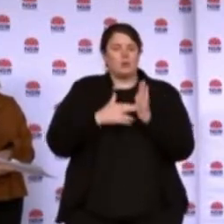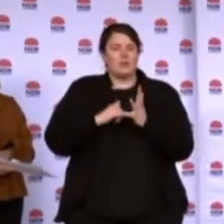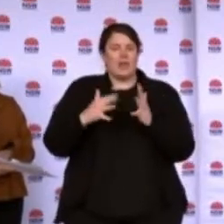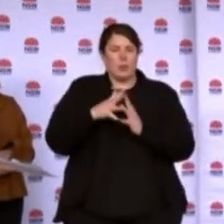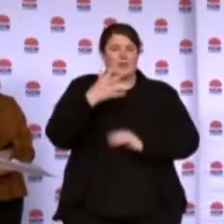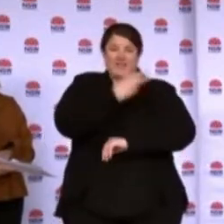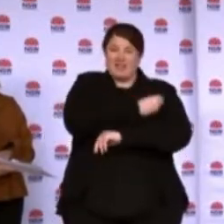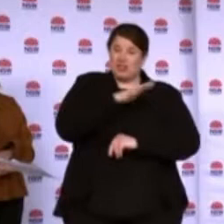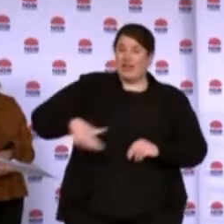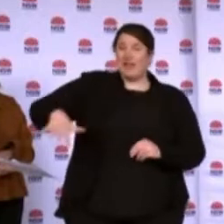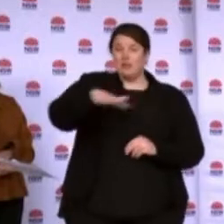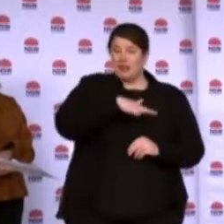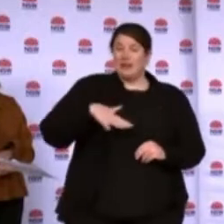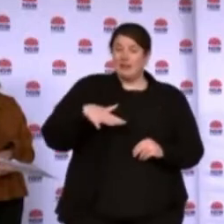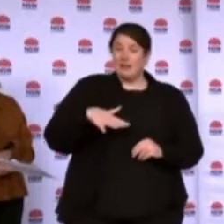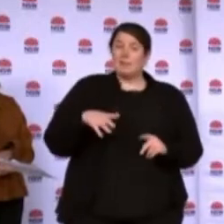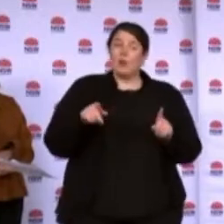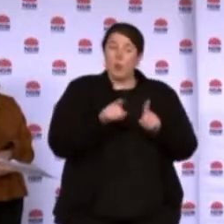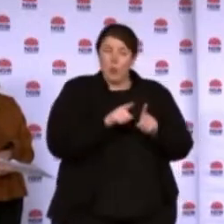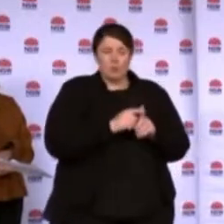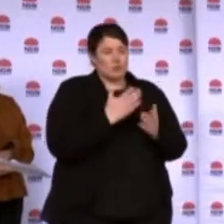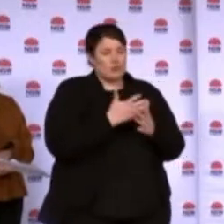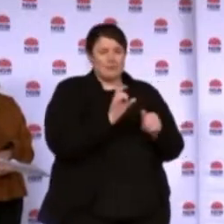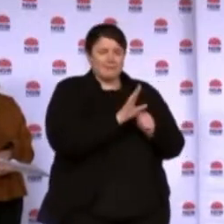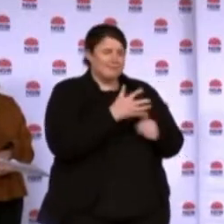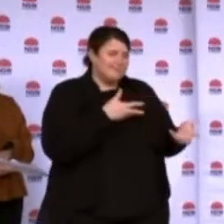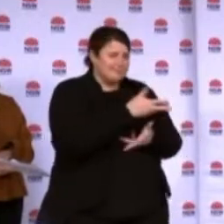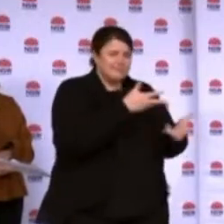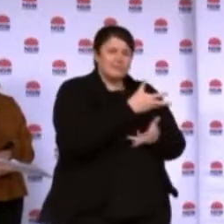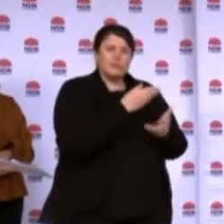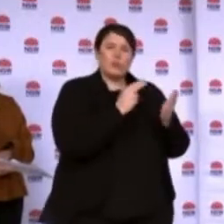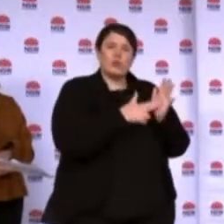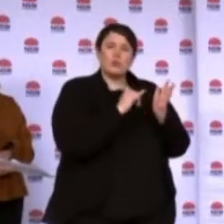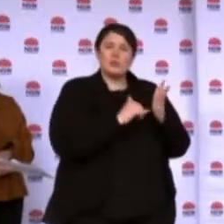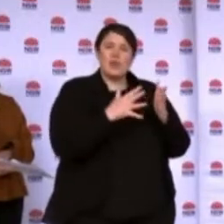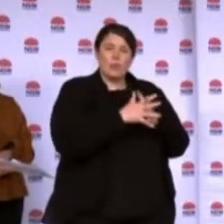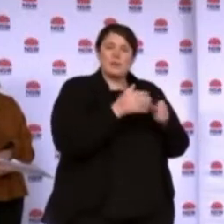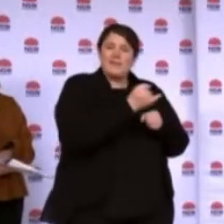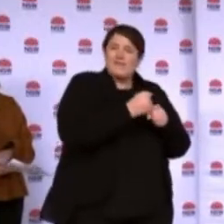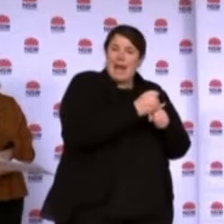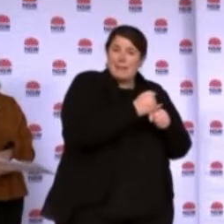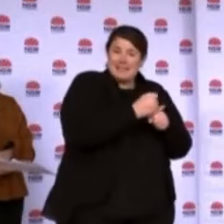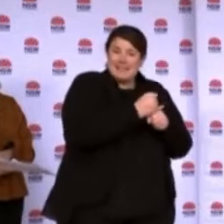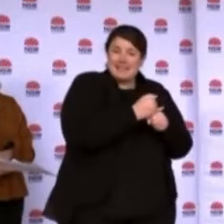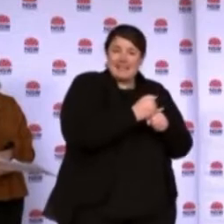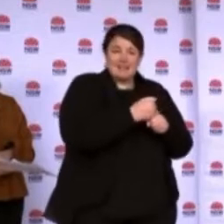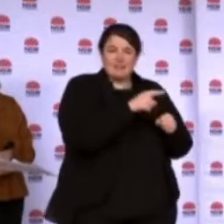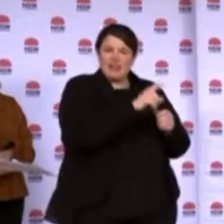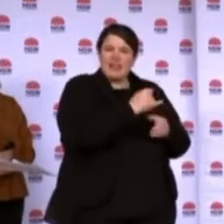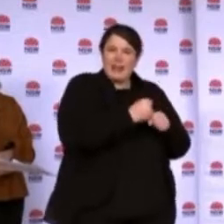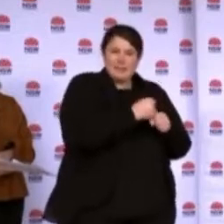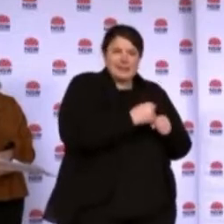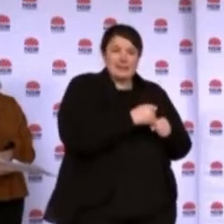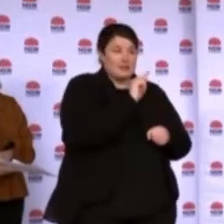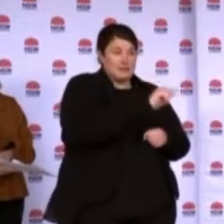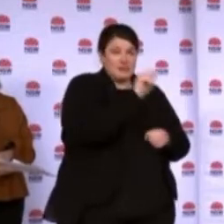which is very positive. But also we've had some outstanding conversations with the New South Wales Pharmacy Guild, and we're in the process of also allowing